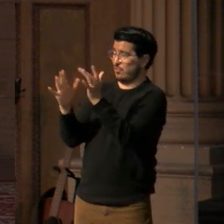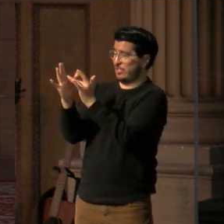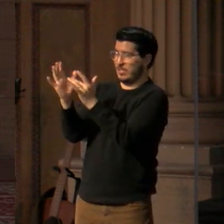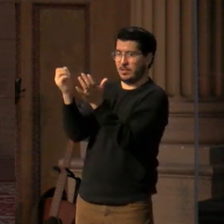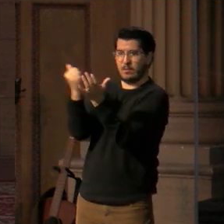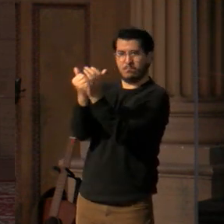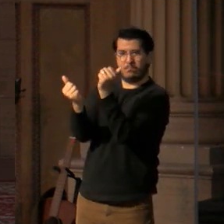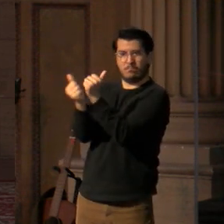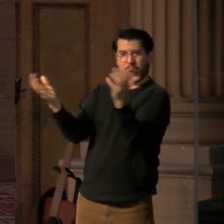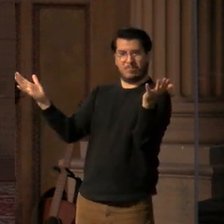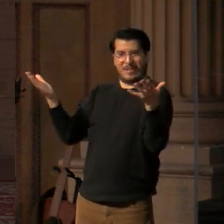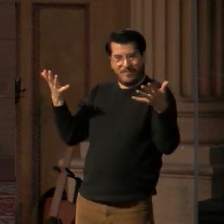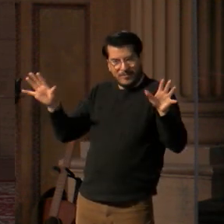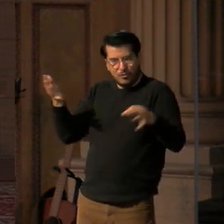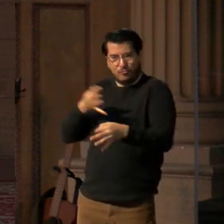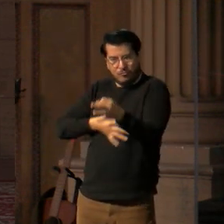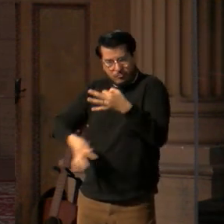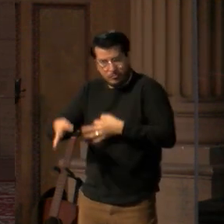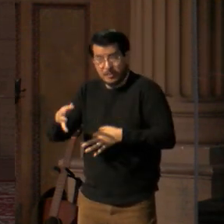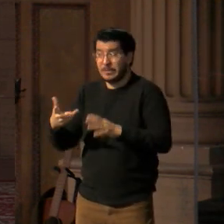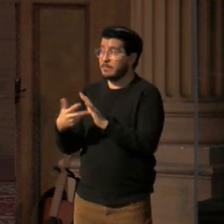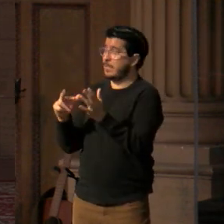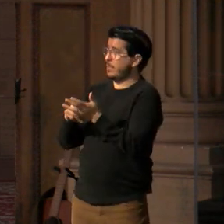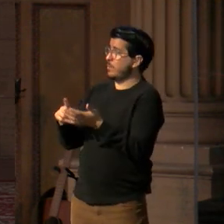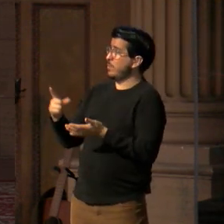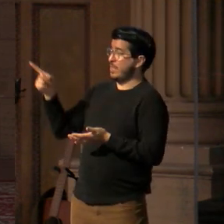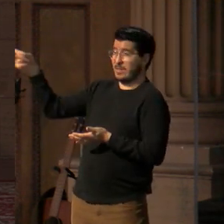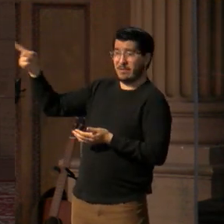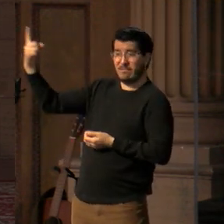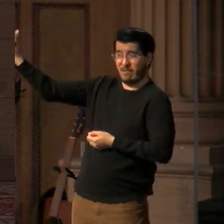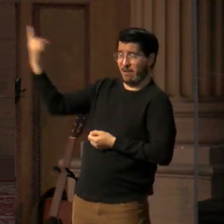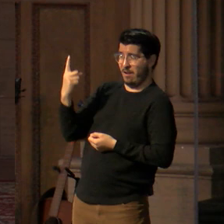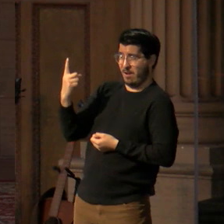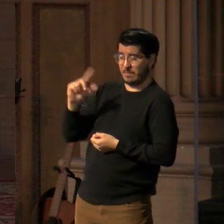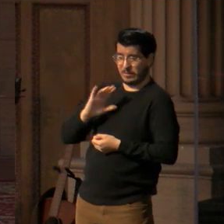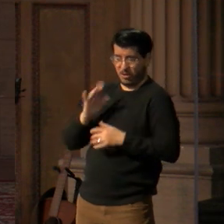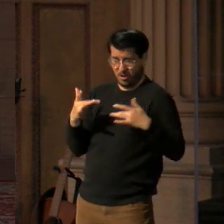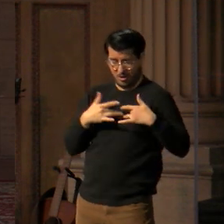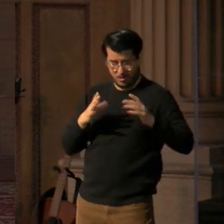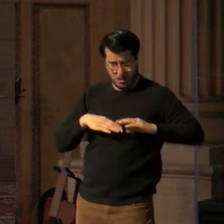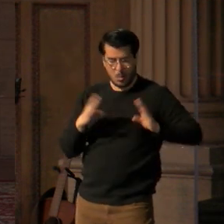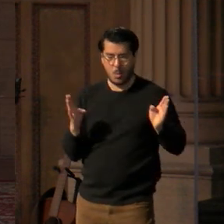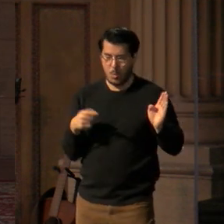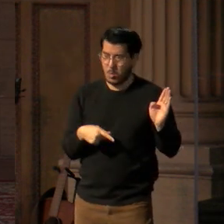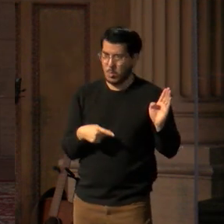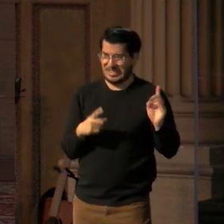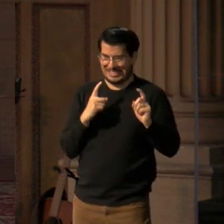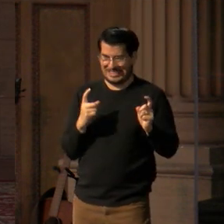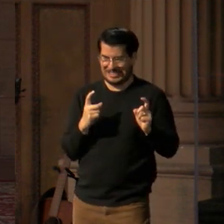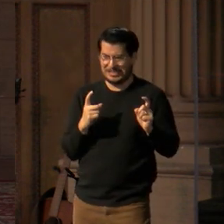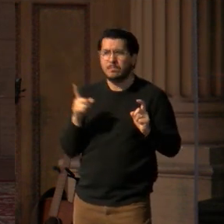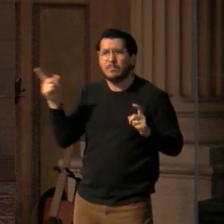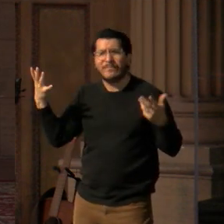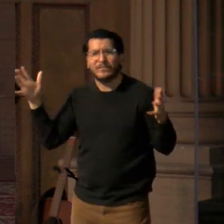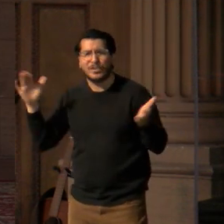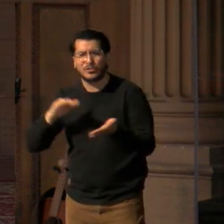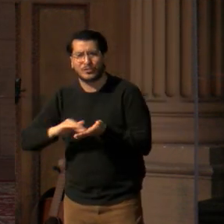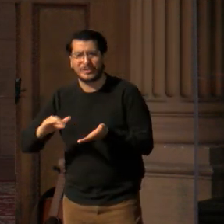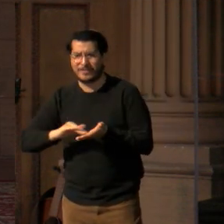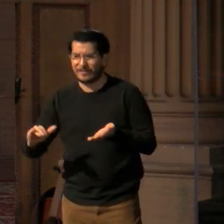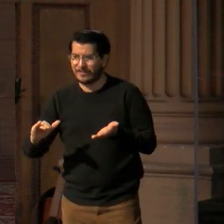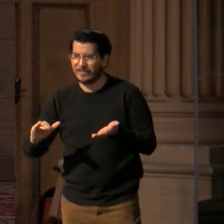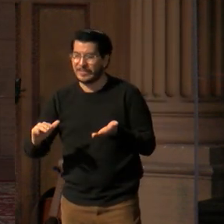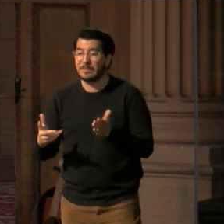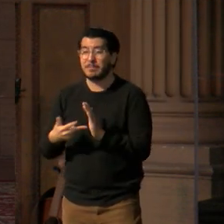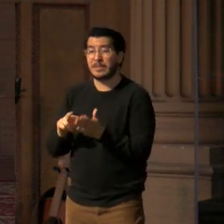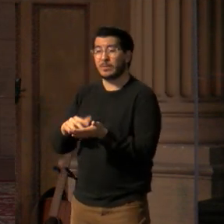cross so that one day when he comes and opens up our hearts and exposes them, yeah, there's sin that's been dealt with. And we receive